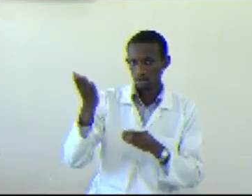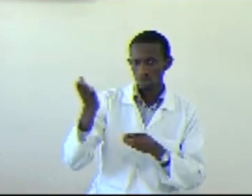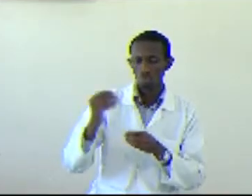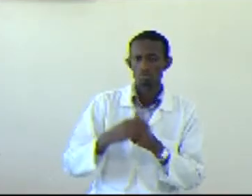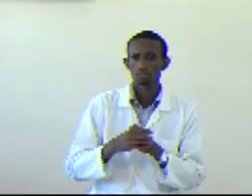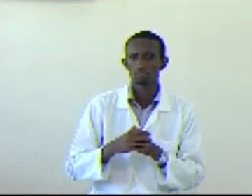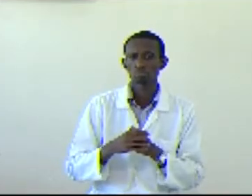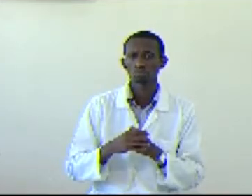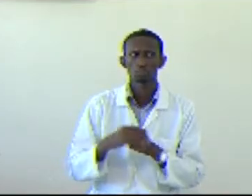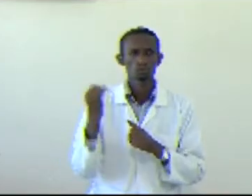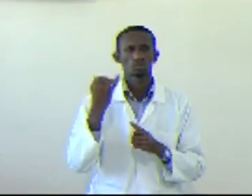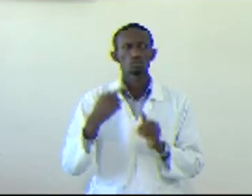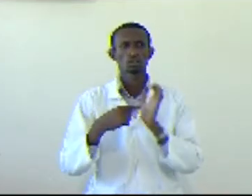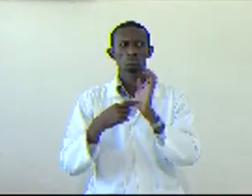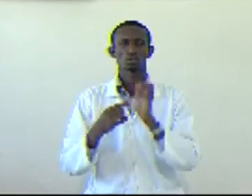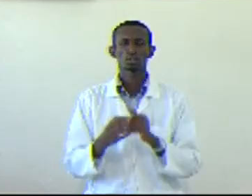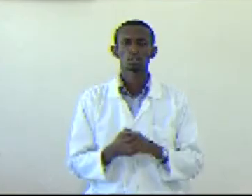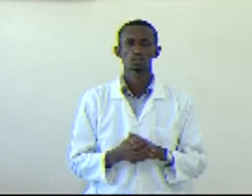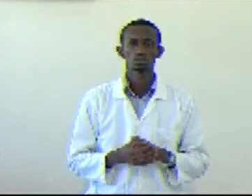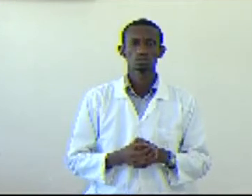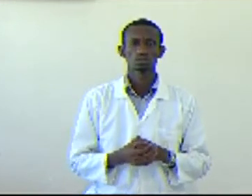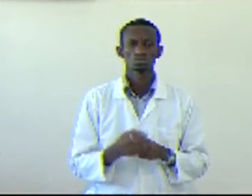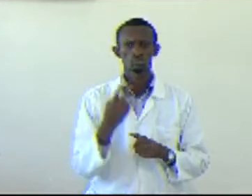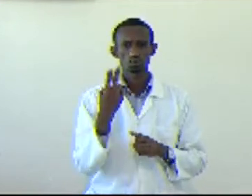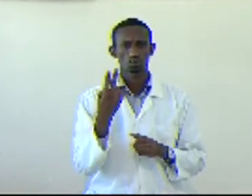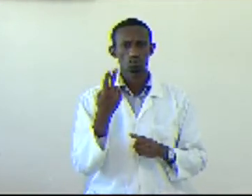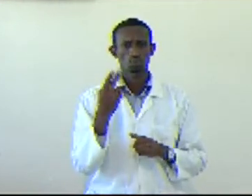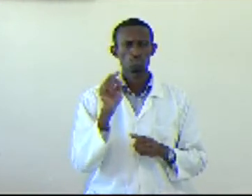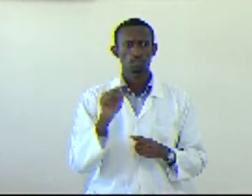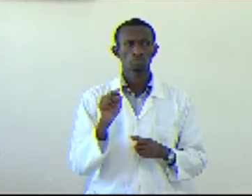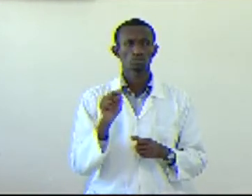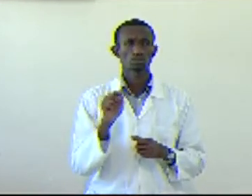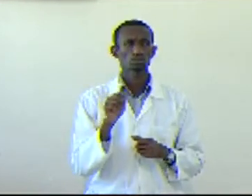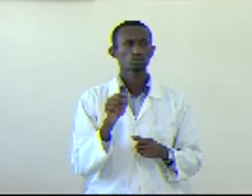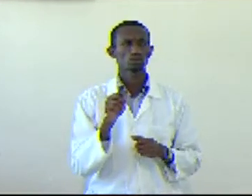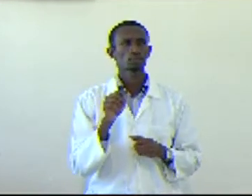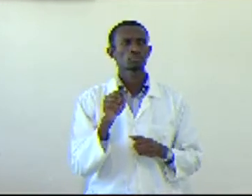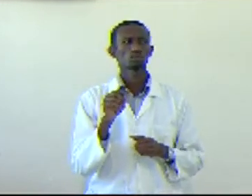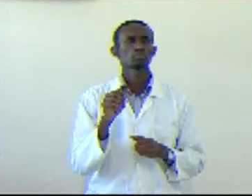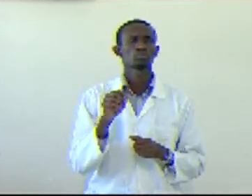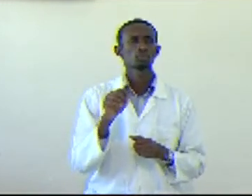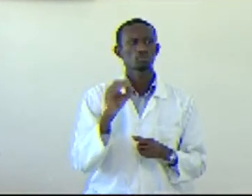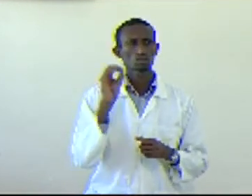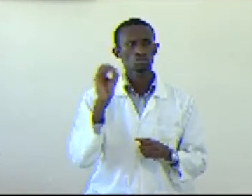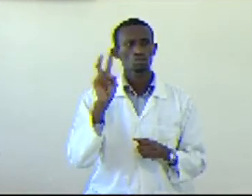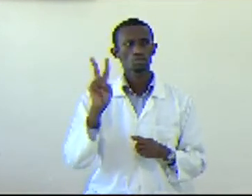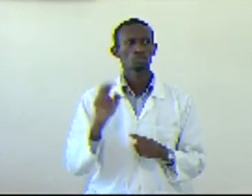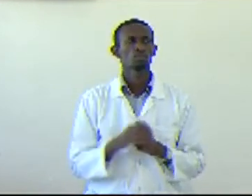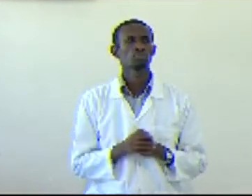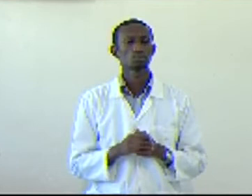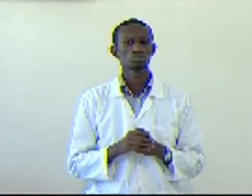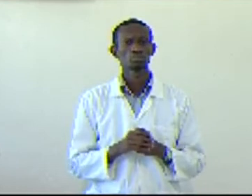volt potentiometer used for the determination of internal resistance of 1.5